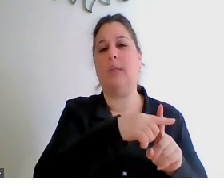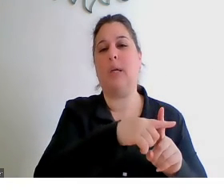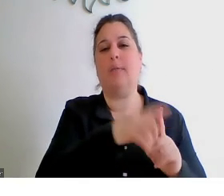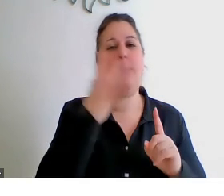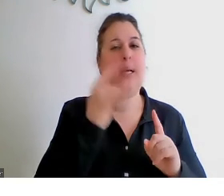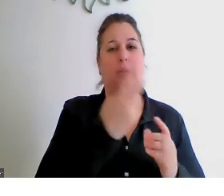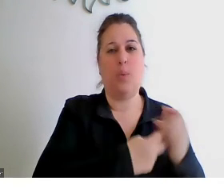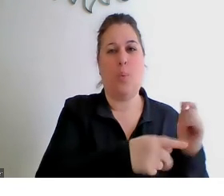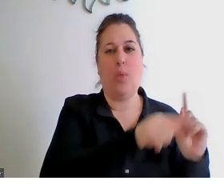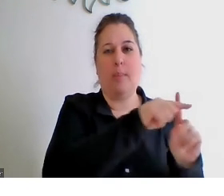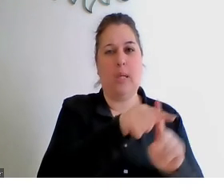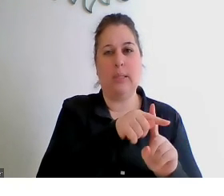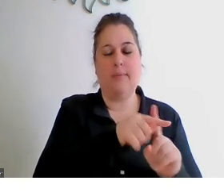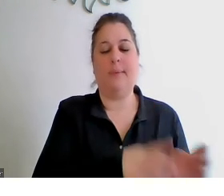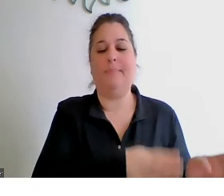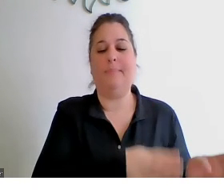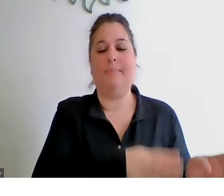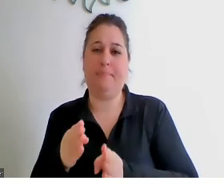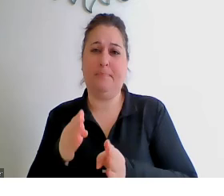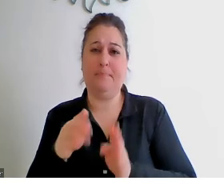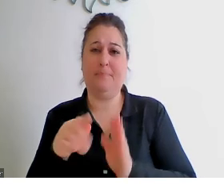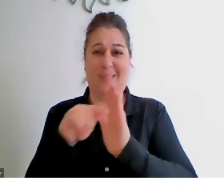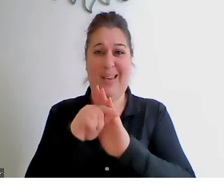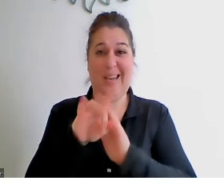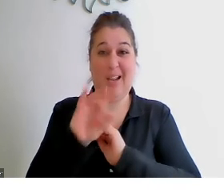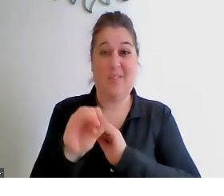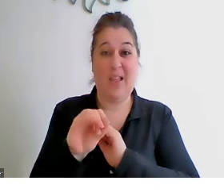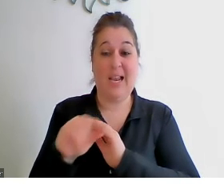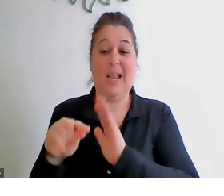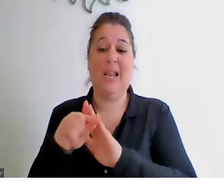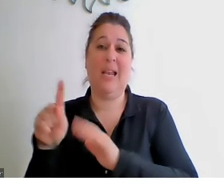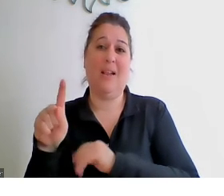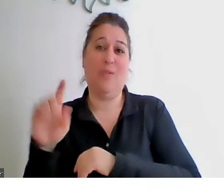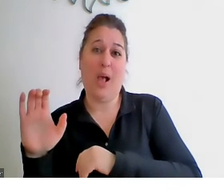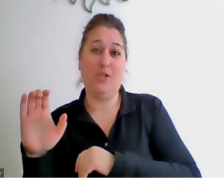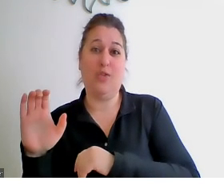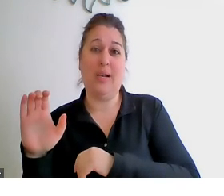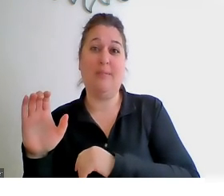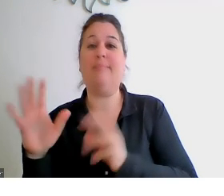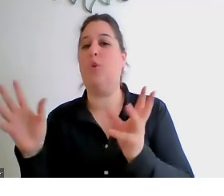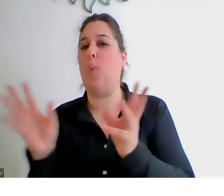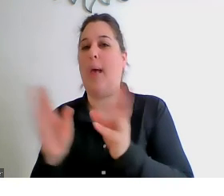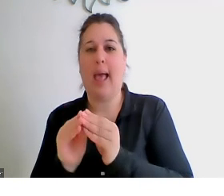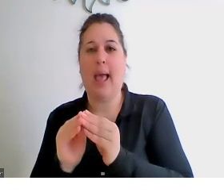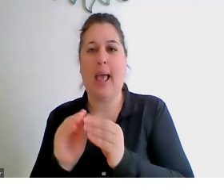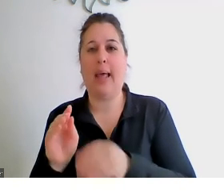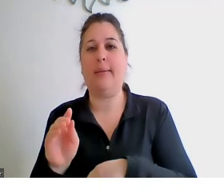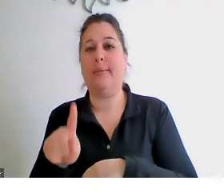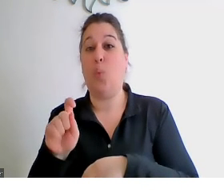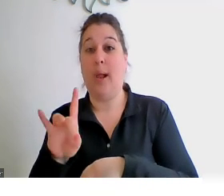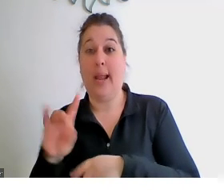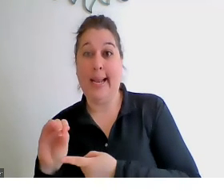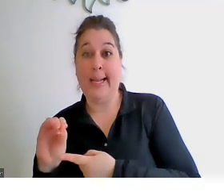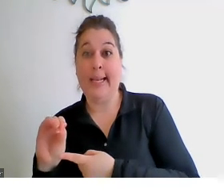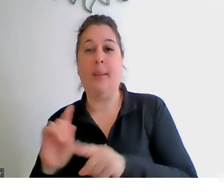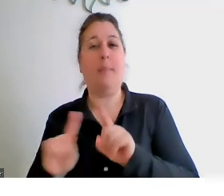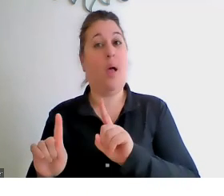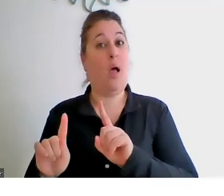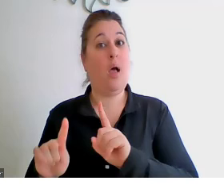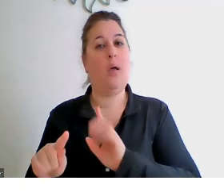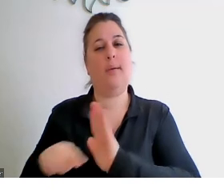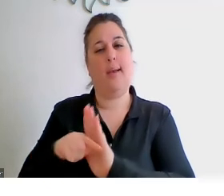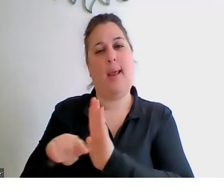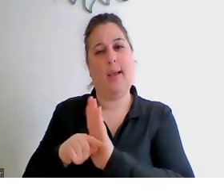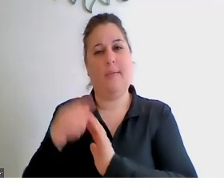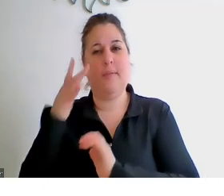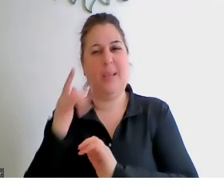Ooh, they're the same signs. So 100 plus 80, that's 180. Keep the sign, negative. There